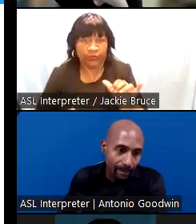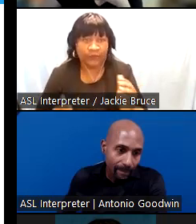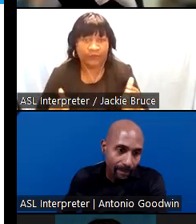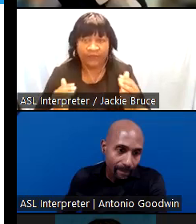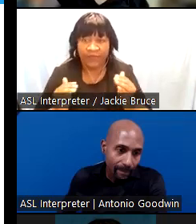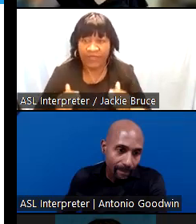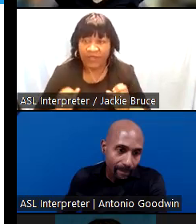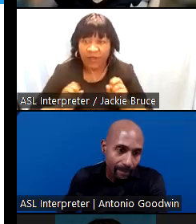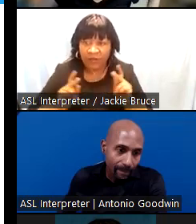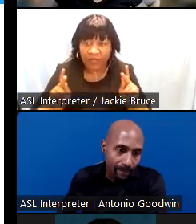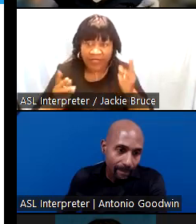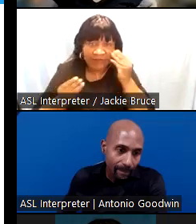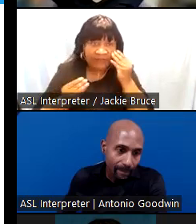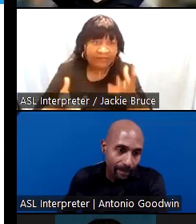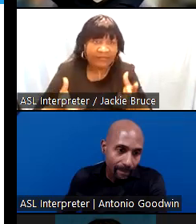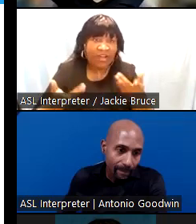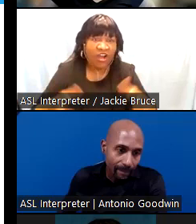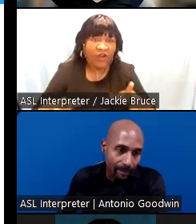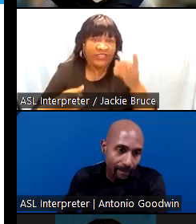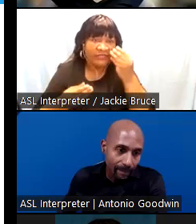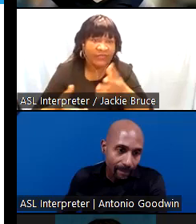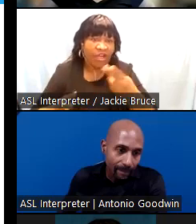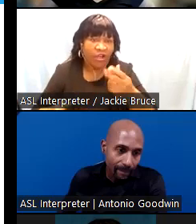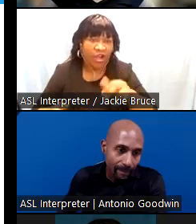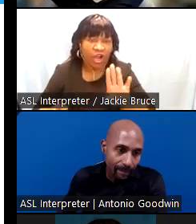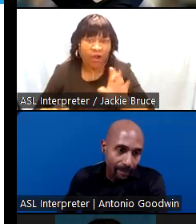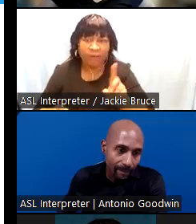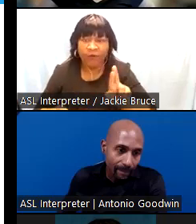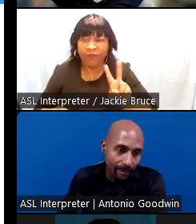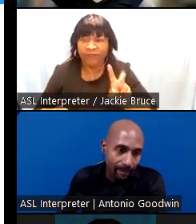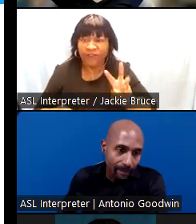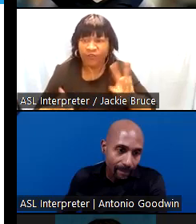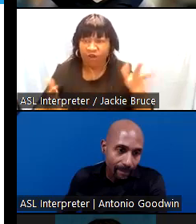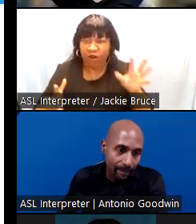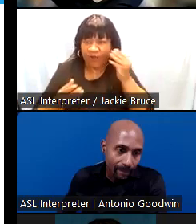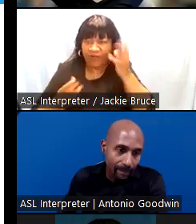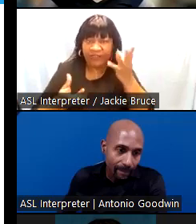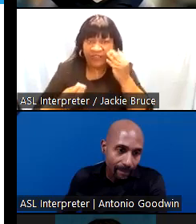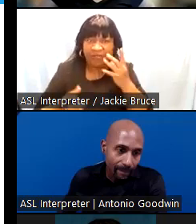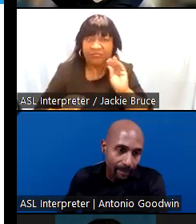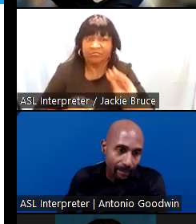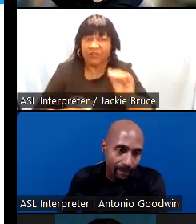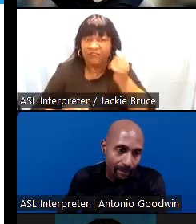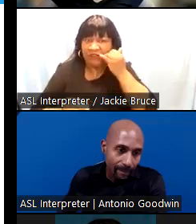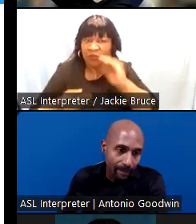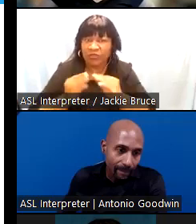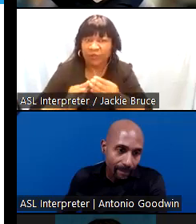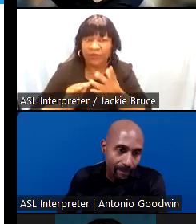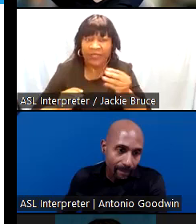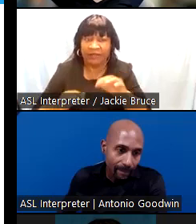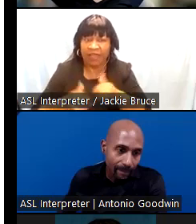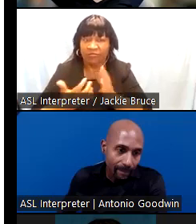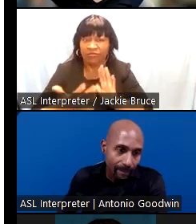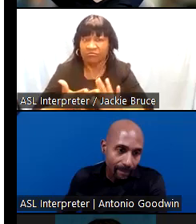I already gave this information about Harborview, but I put it in here a few times, and the phone number to call.